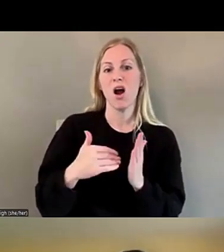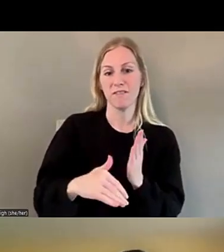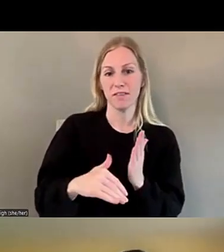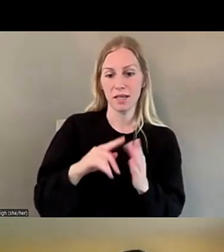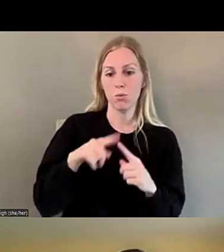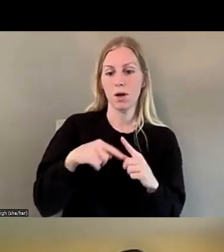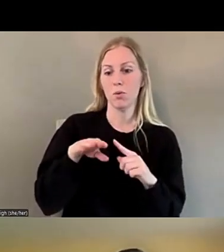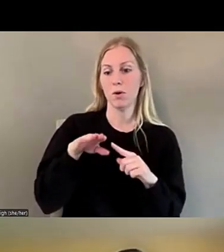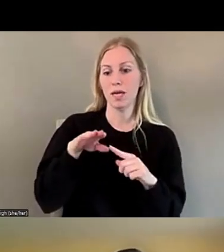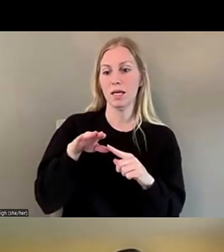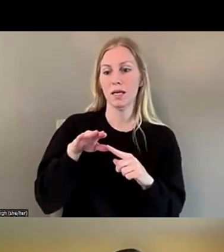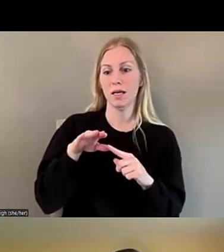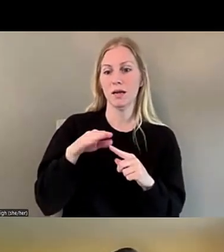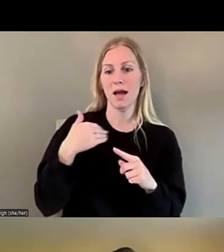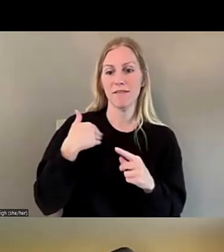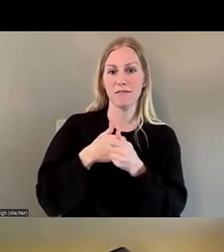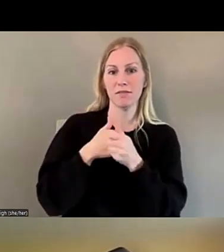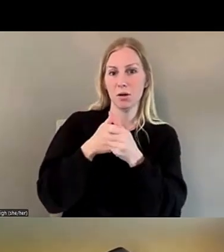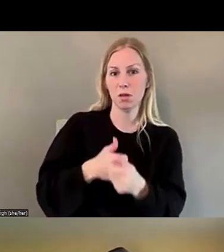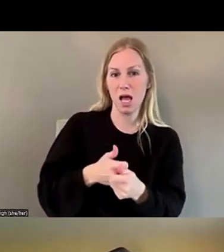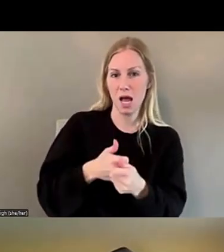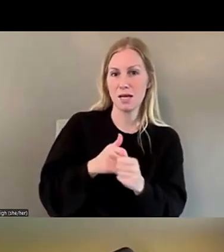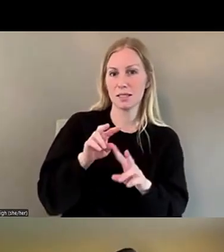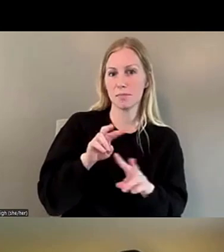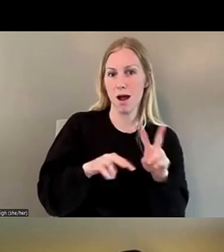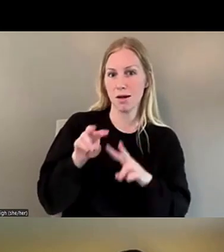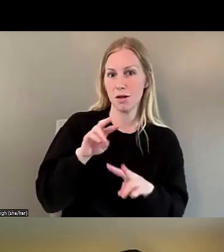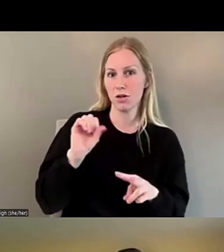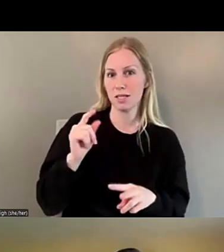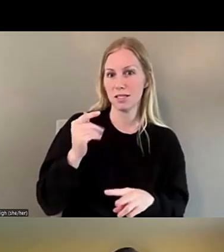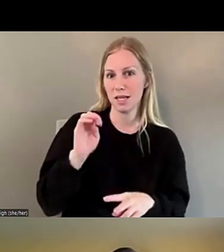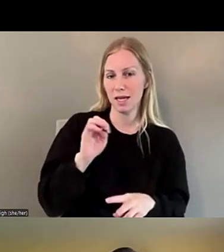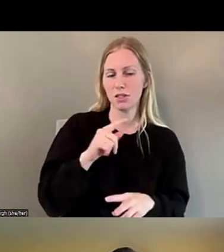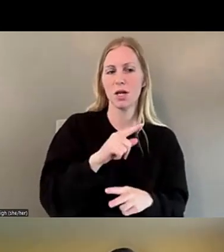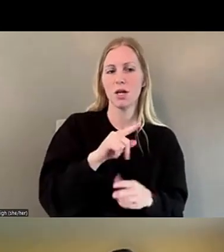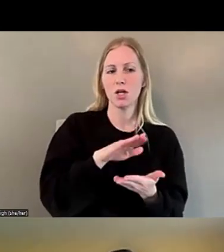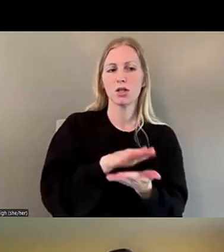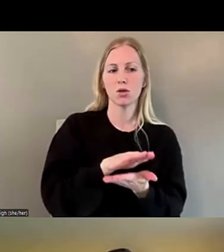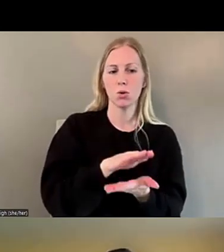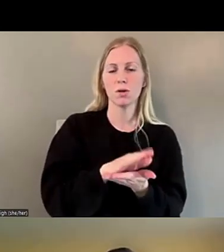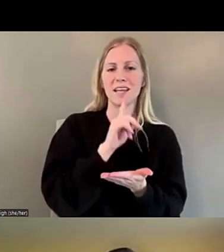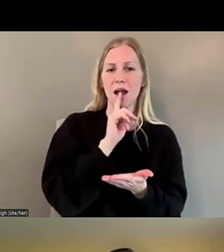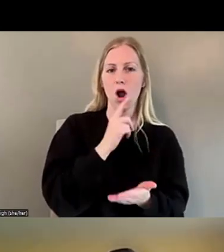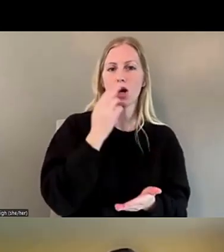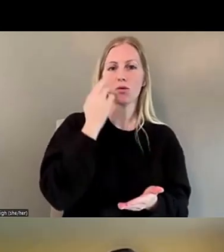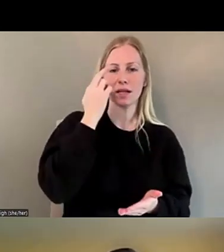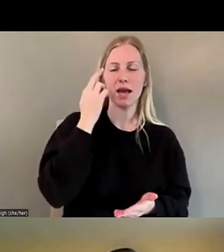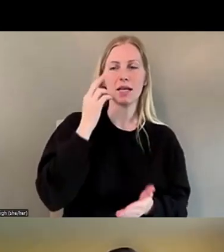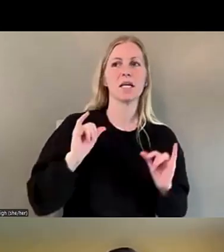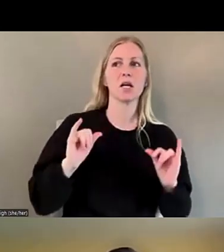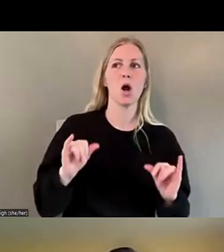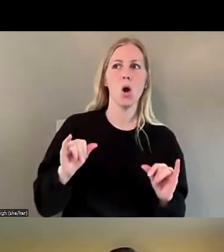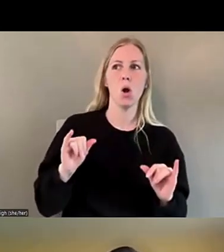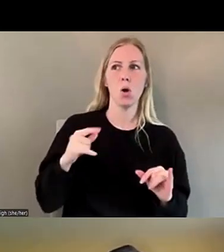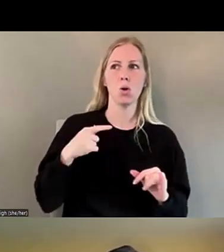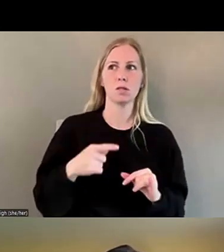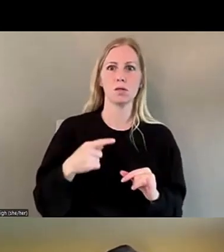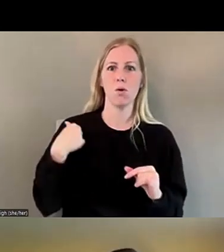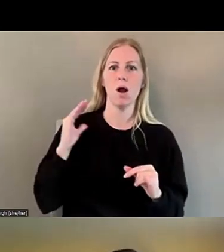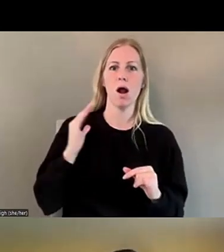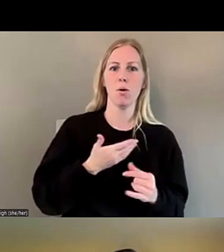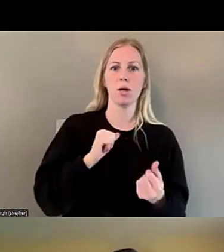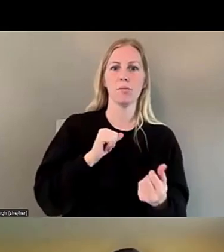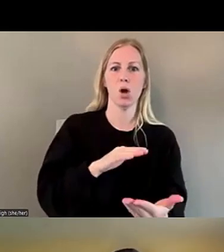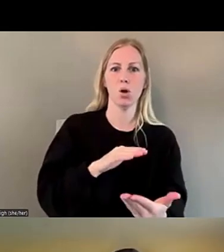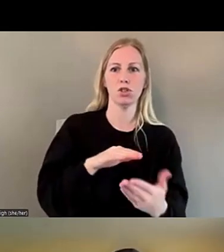into compliance monitoring stage is that schools are realizing and appreciating that their practices have substantially improved, that they